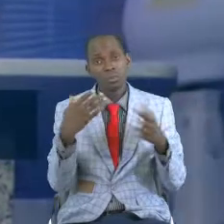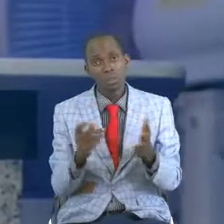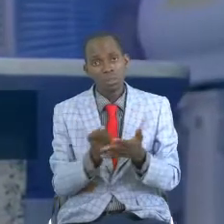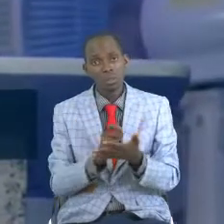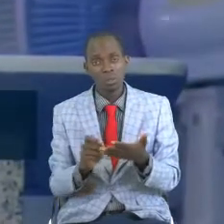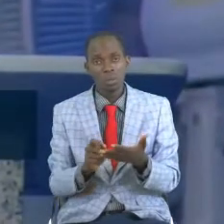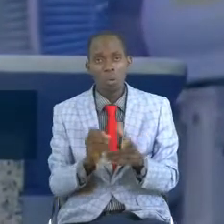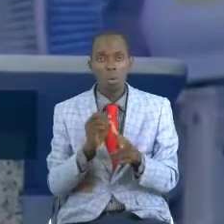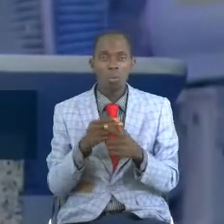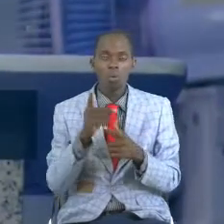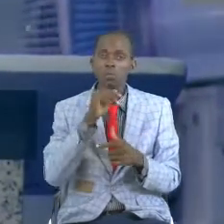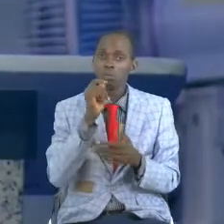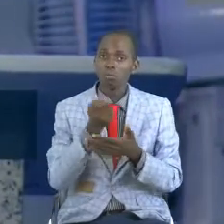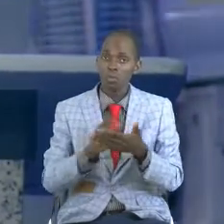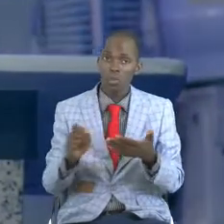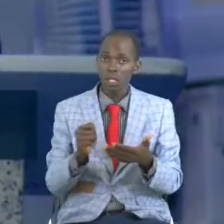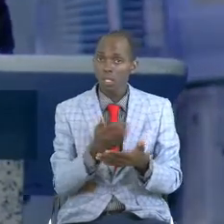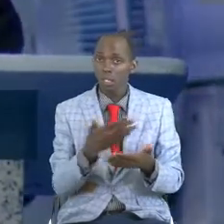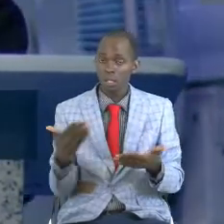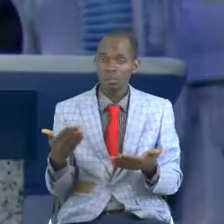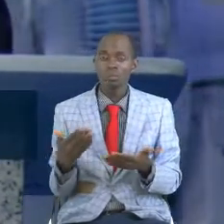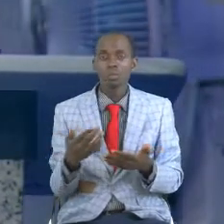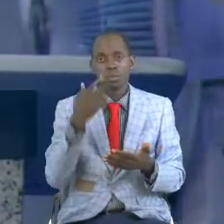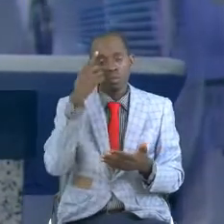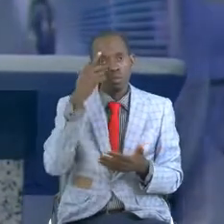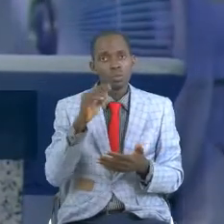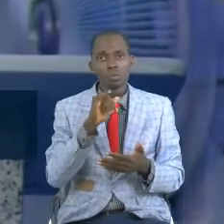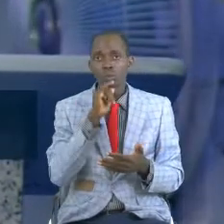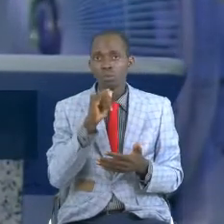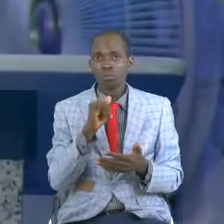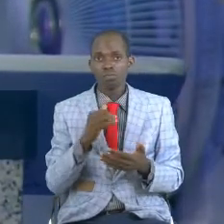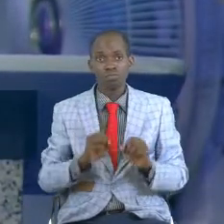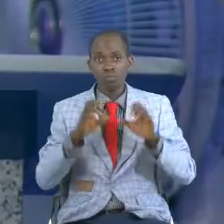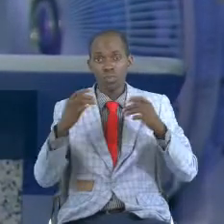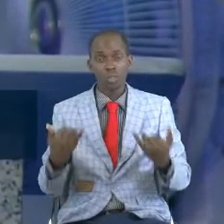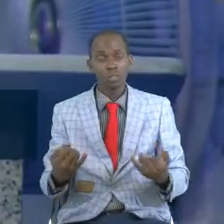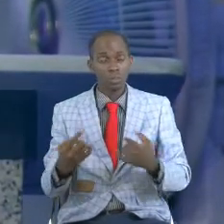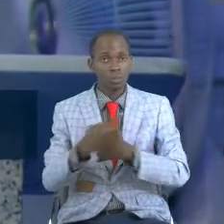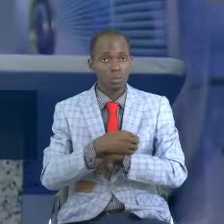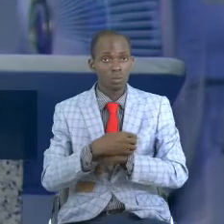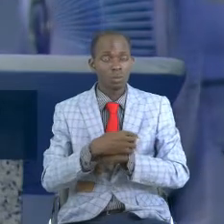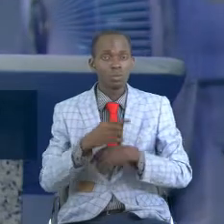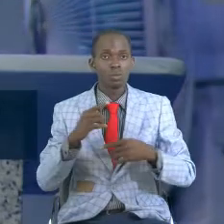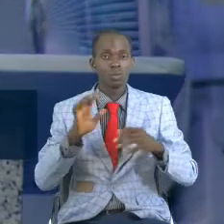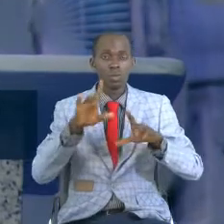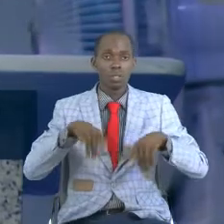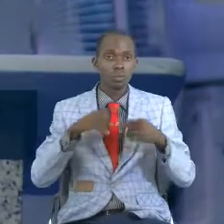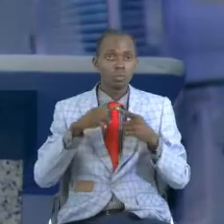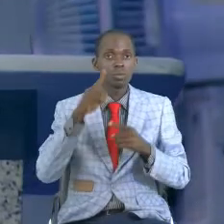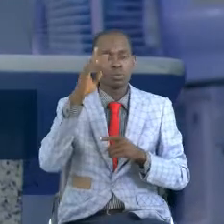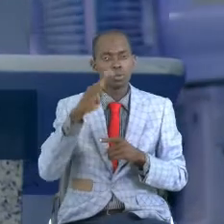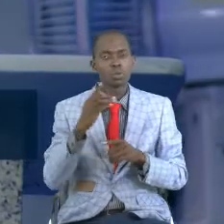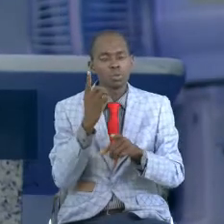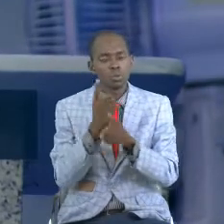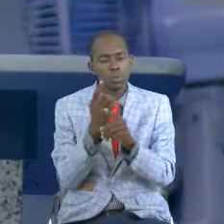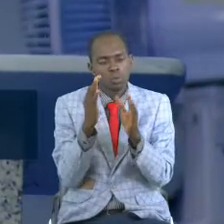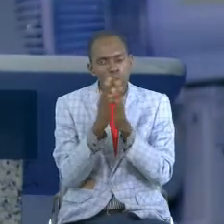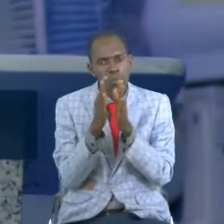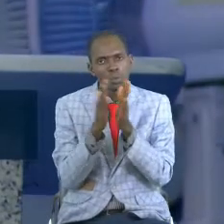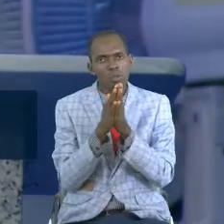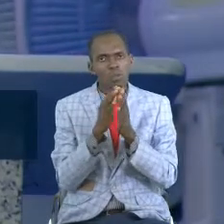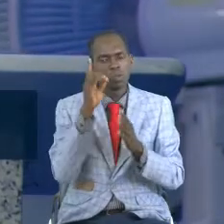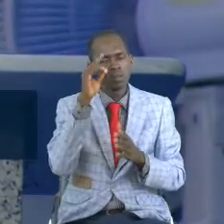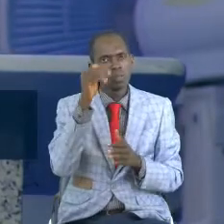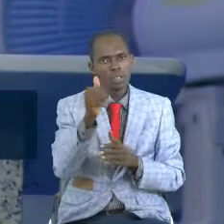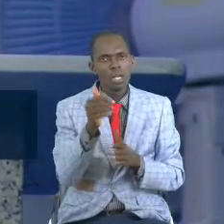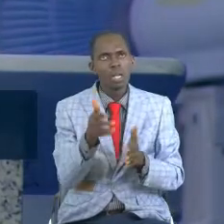all the names. Just signal to me. I'm waiting for you. Give me a signal that you have already